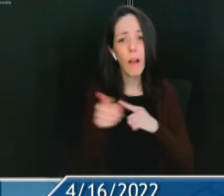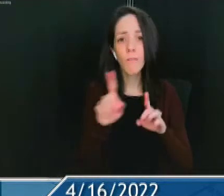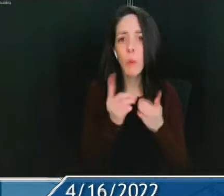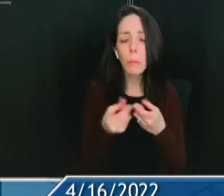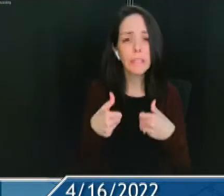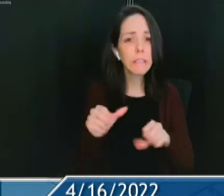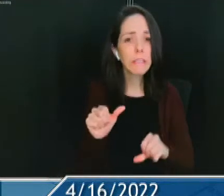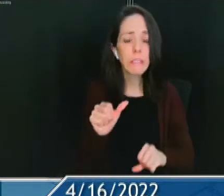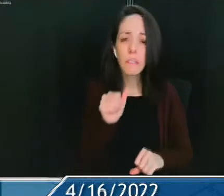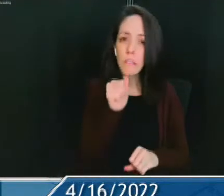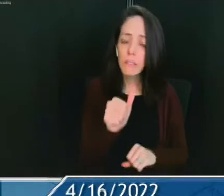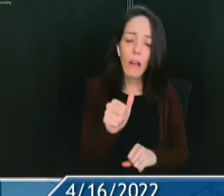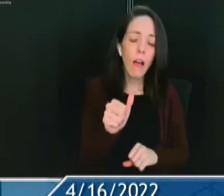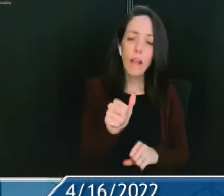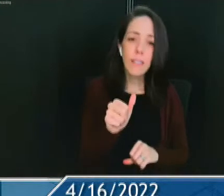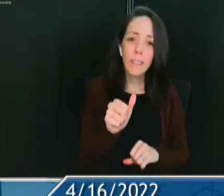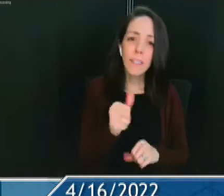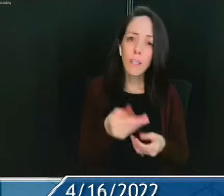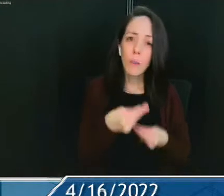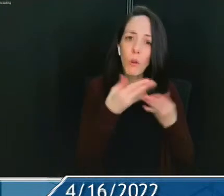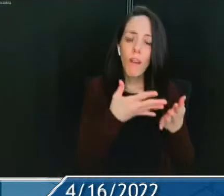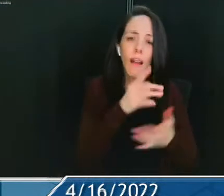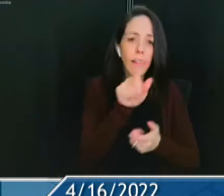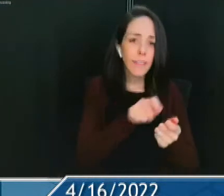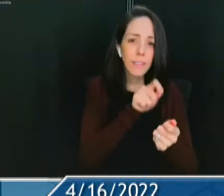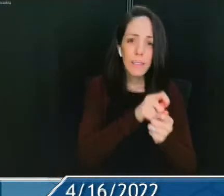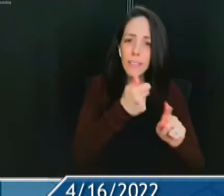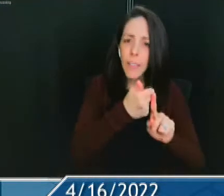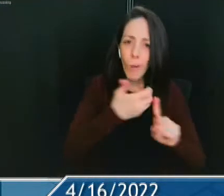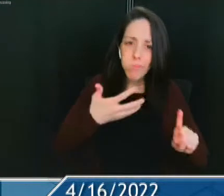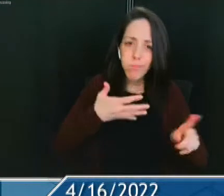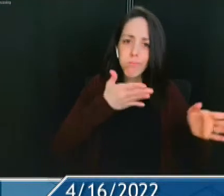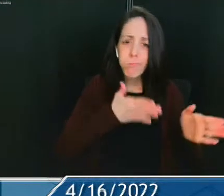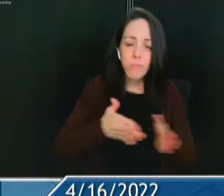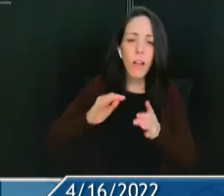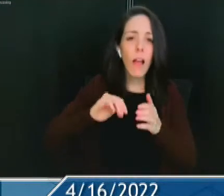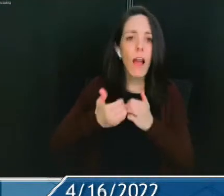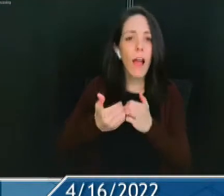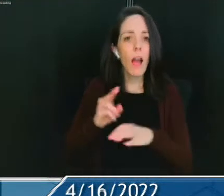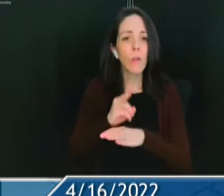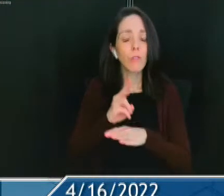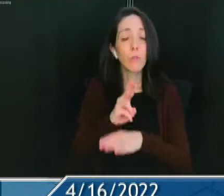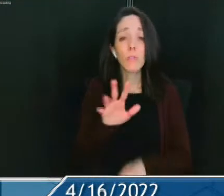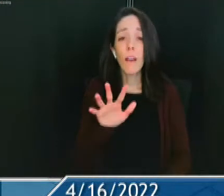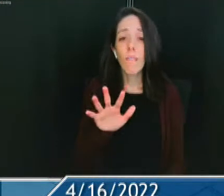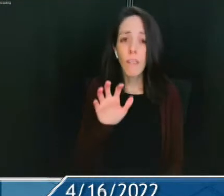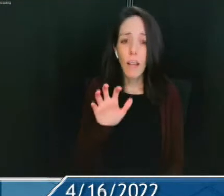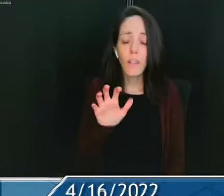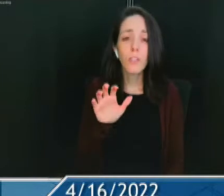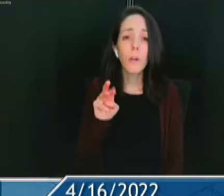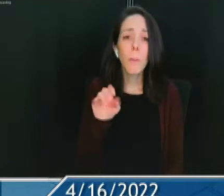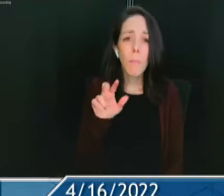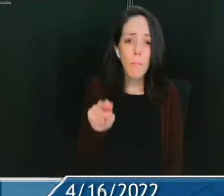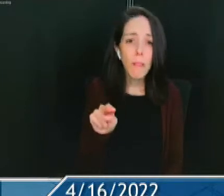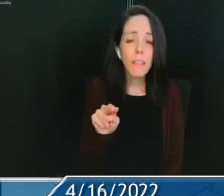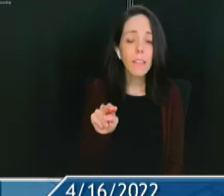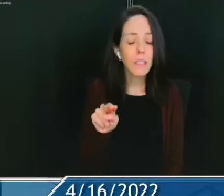a detailed plan for unwinding its estimated 500 million major maintenance